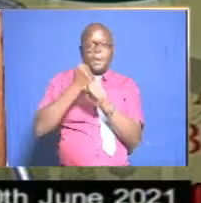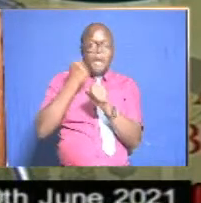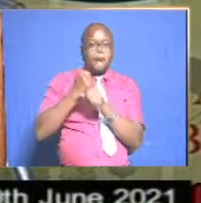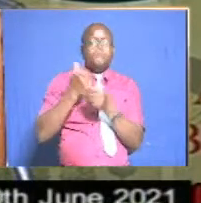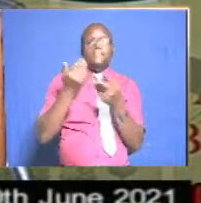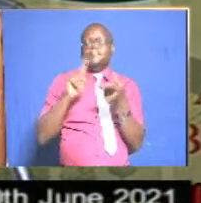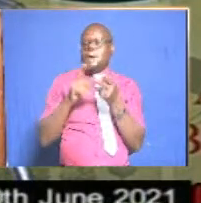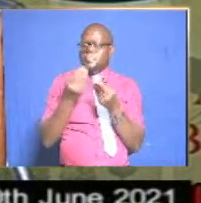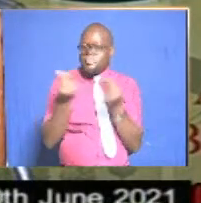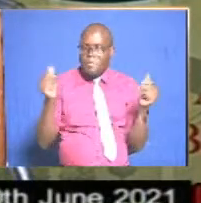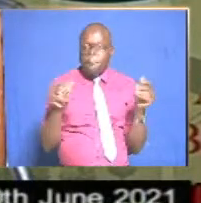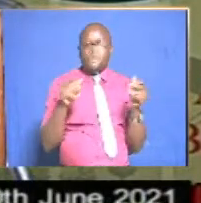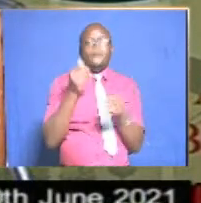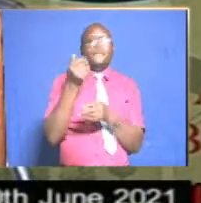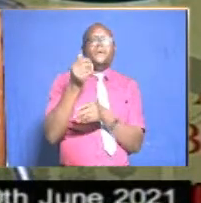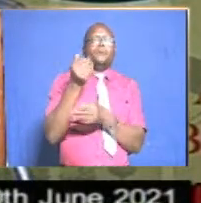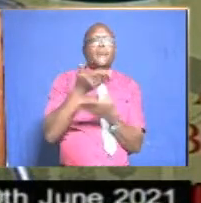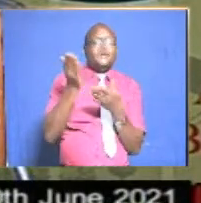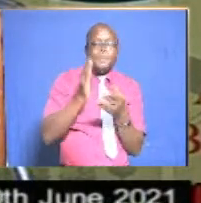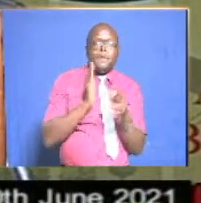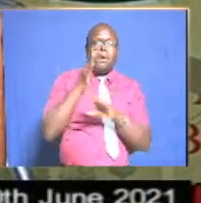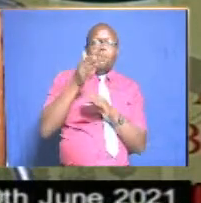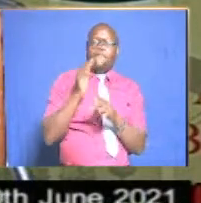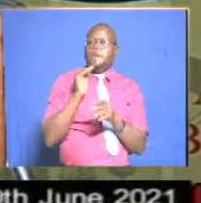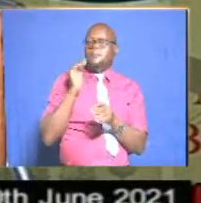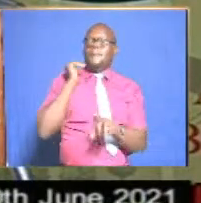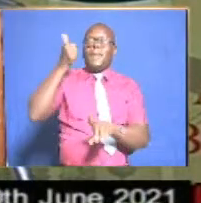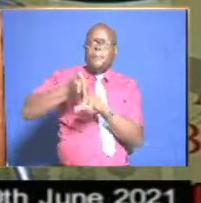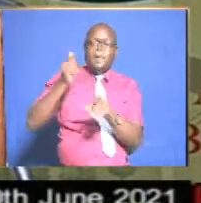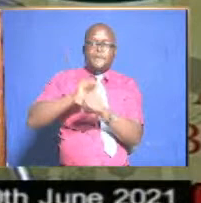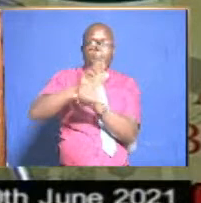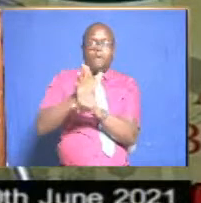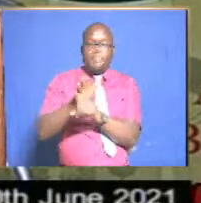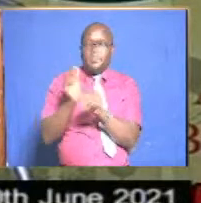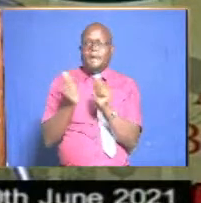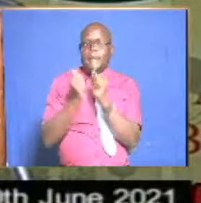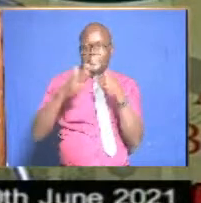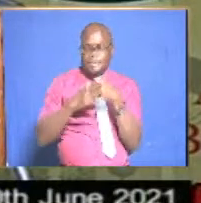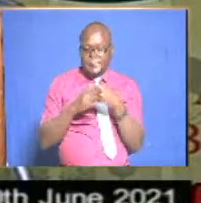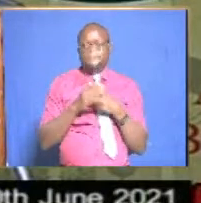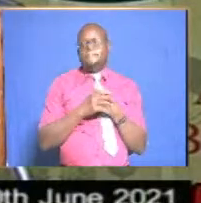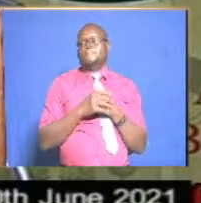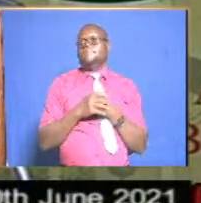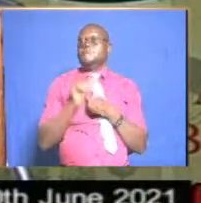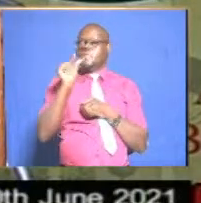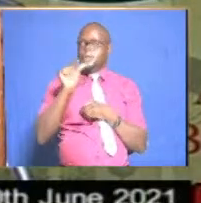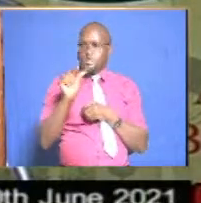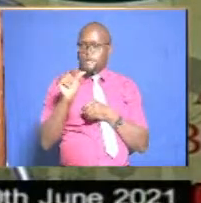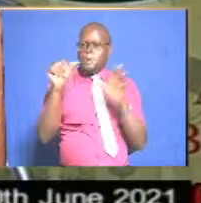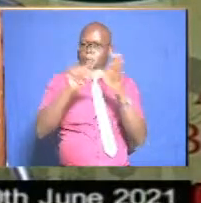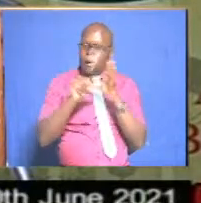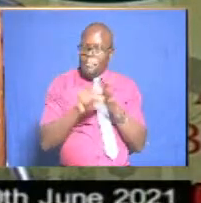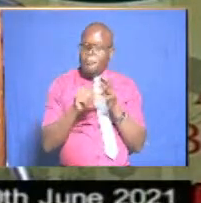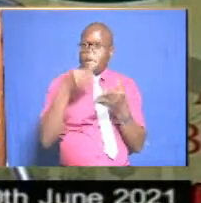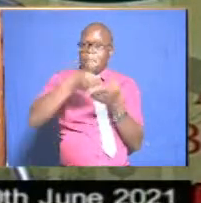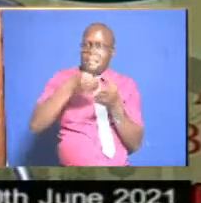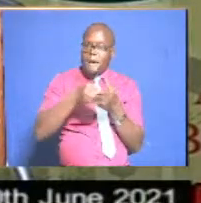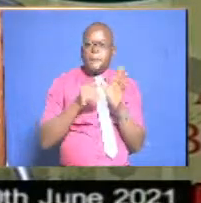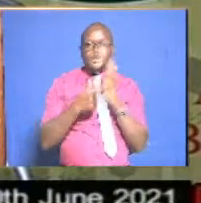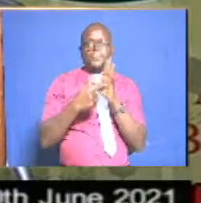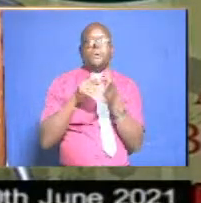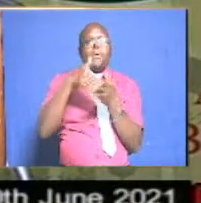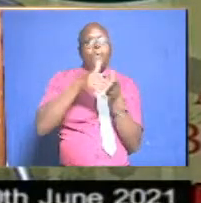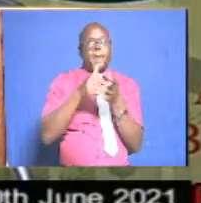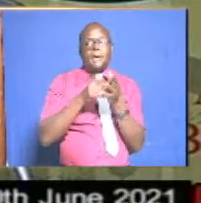elevated expenditure associated with the adverse impact of COVID-19 pandemic. The shortfalls in revenues reflect weaker business